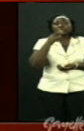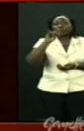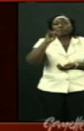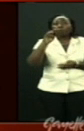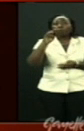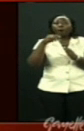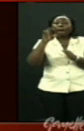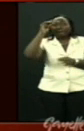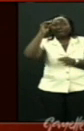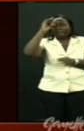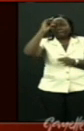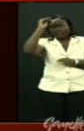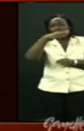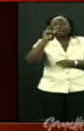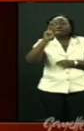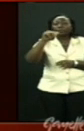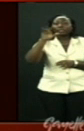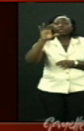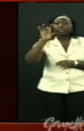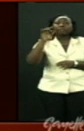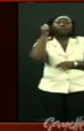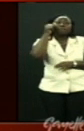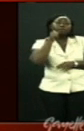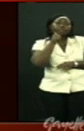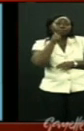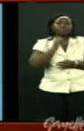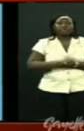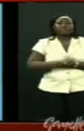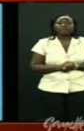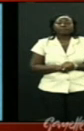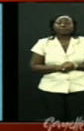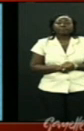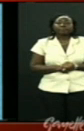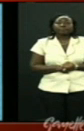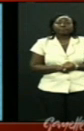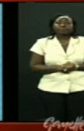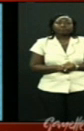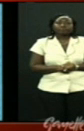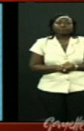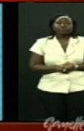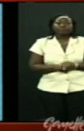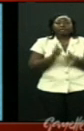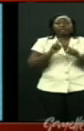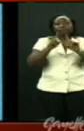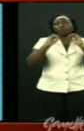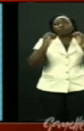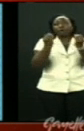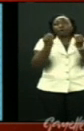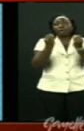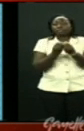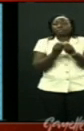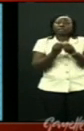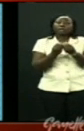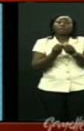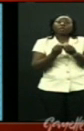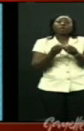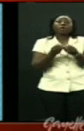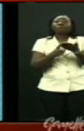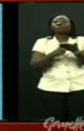and 28 females. Several Antiguan NGOs, church and community organizations are collaborating for 16